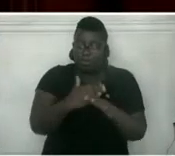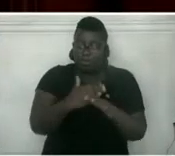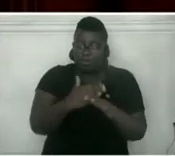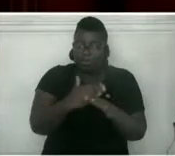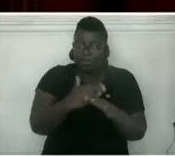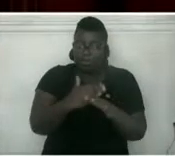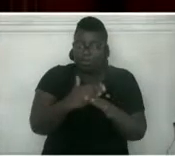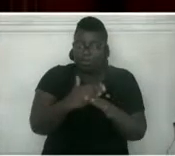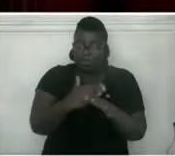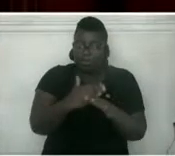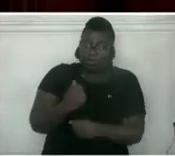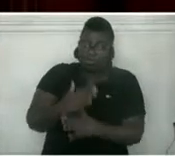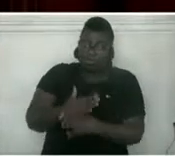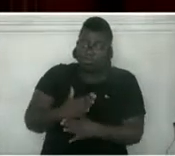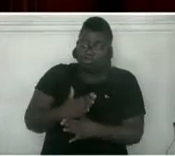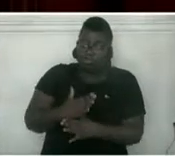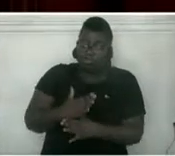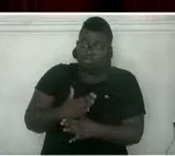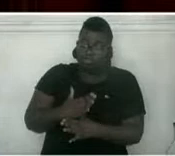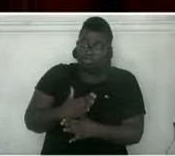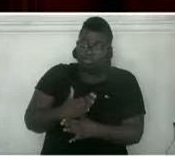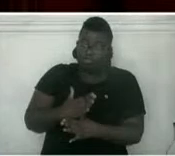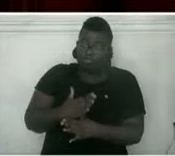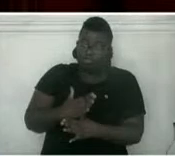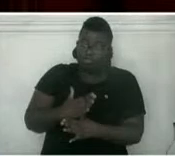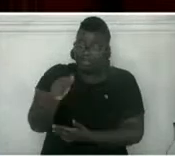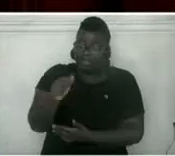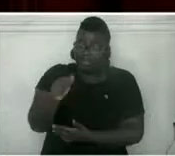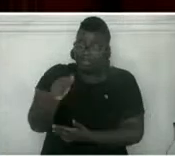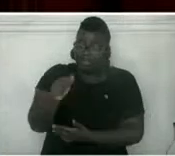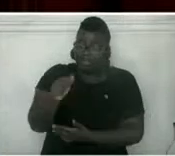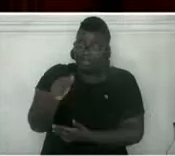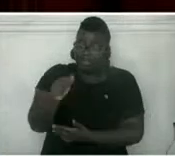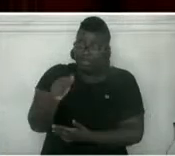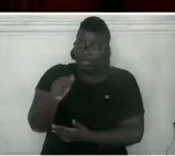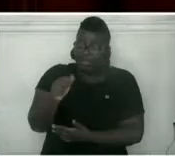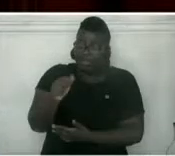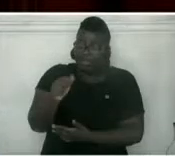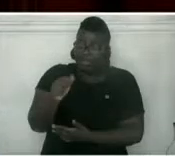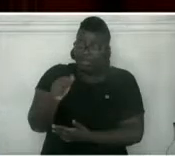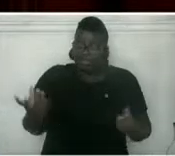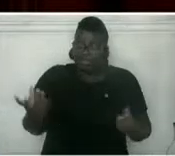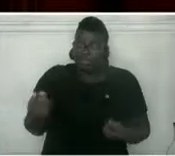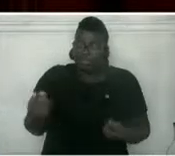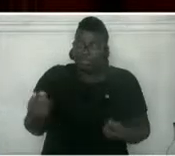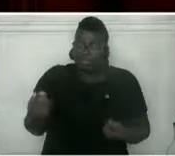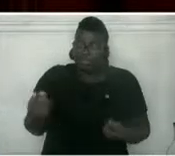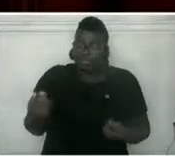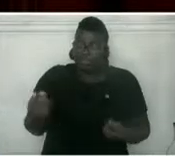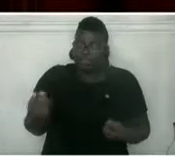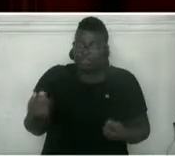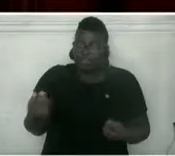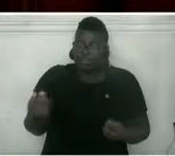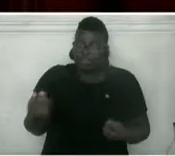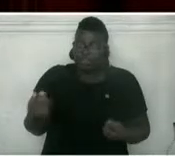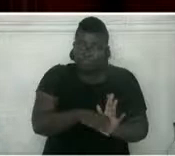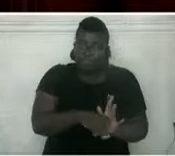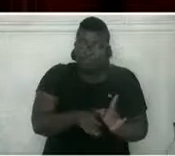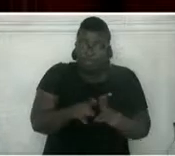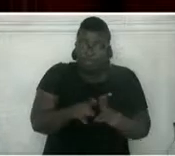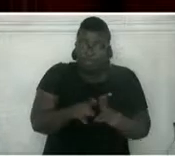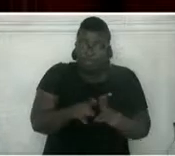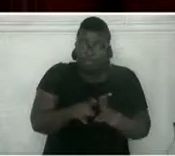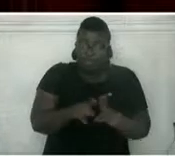that the SANDF is resourced to implement this program. We are pleased to report